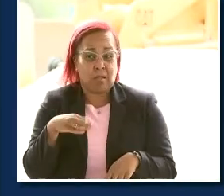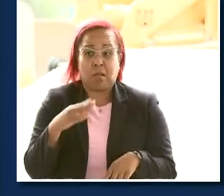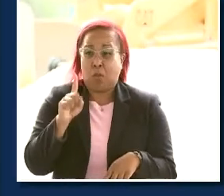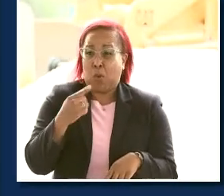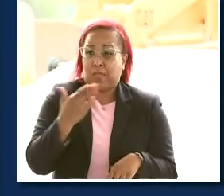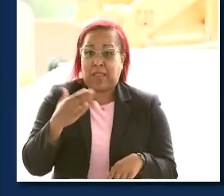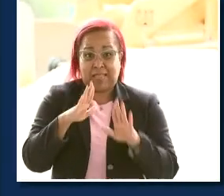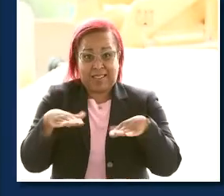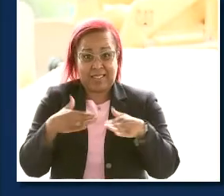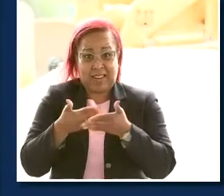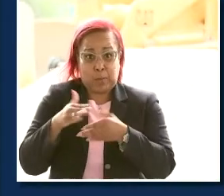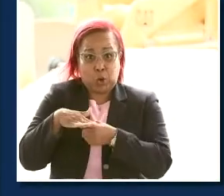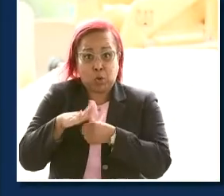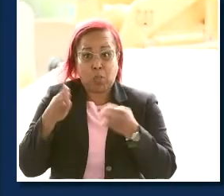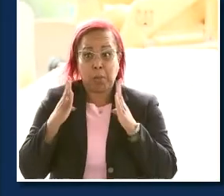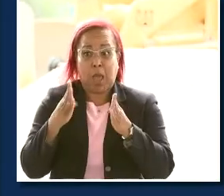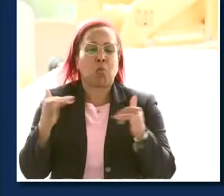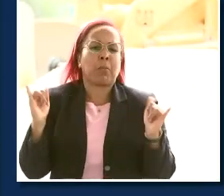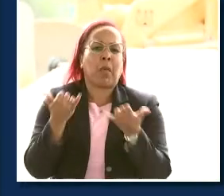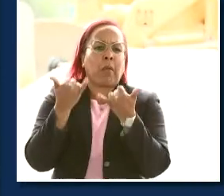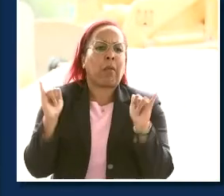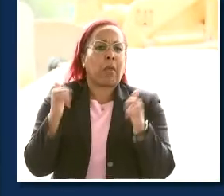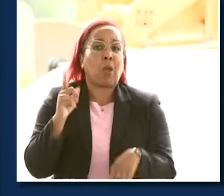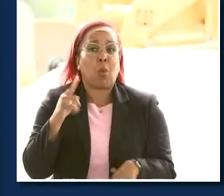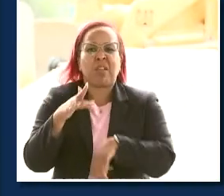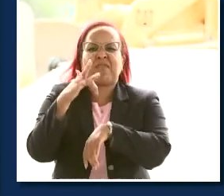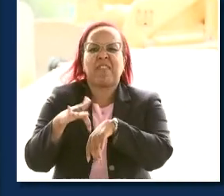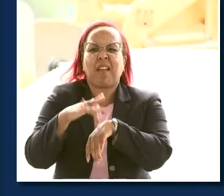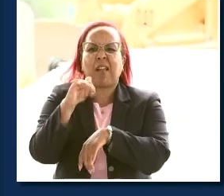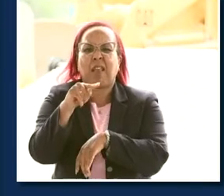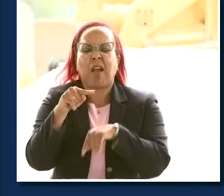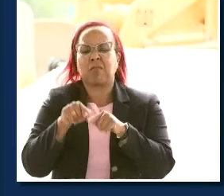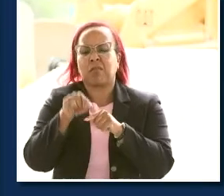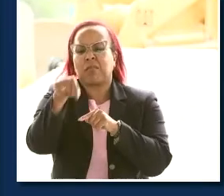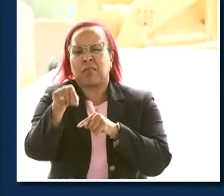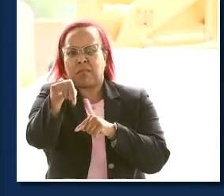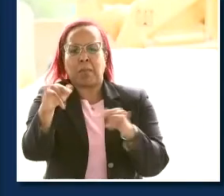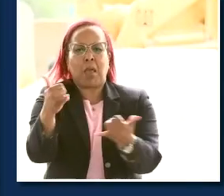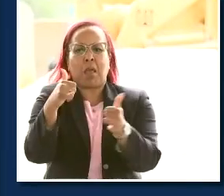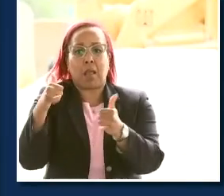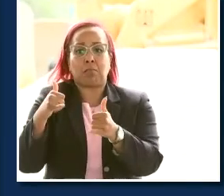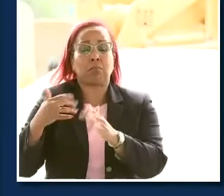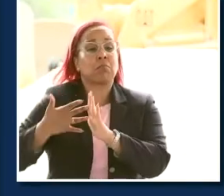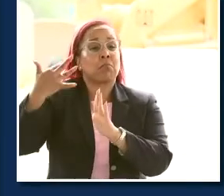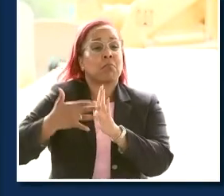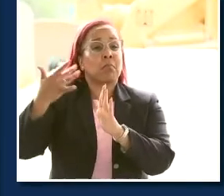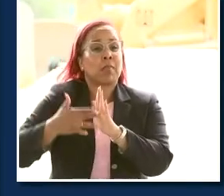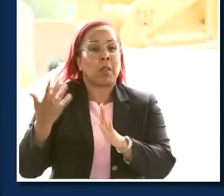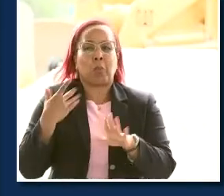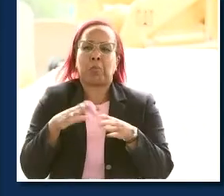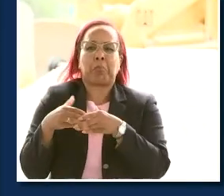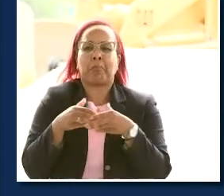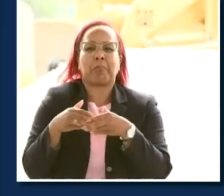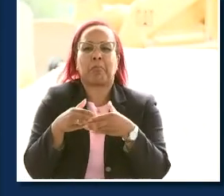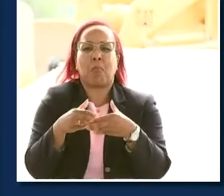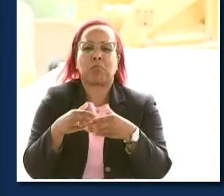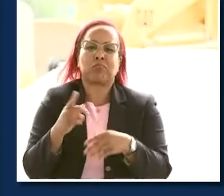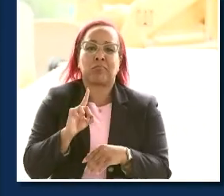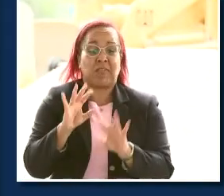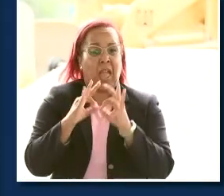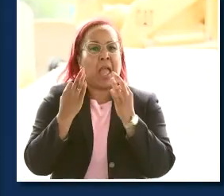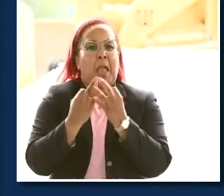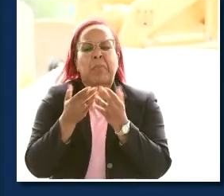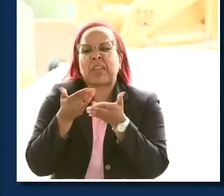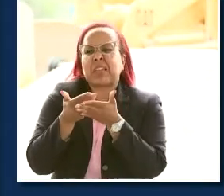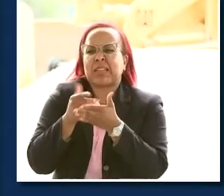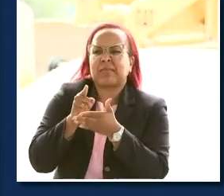thing the kids in the neighborhood on the block, we'd play in the vacant lot across the street. But every now and then, you know, we'd walk with my family a